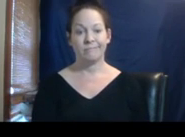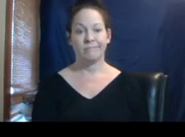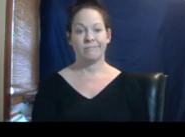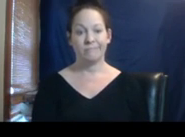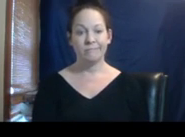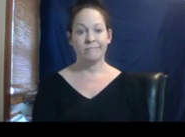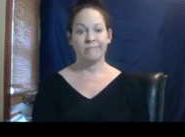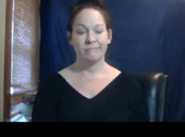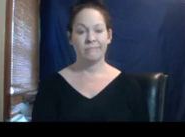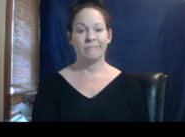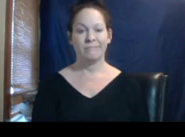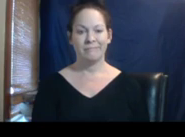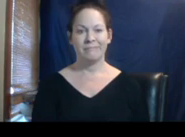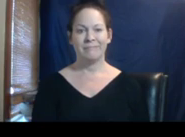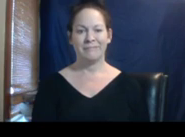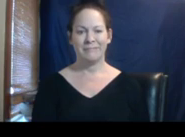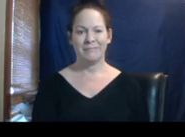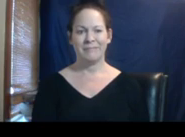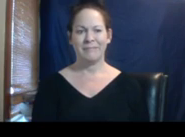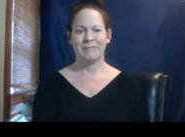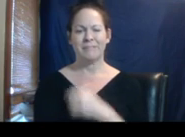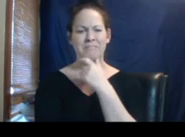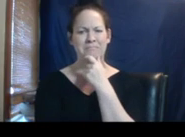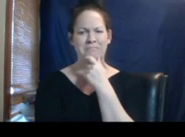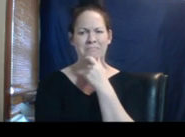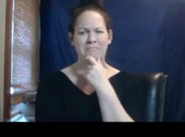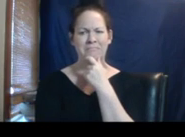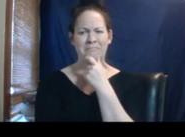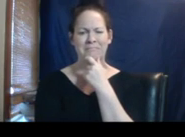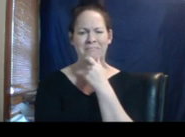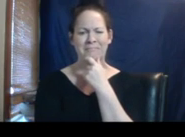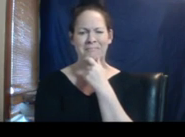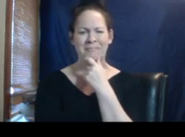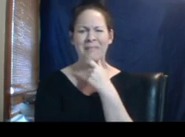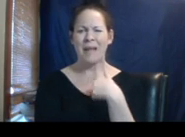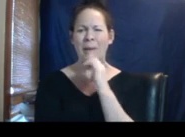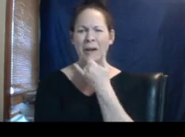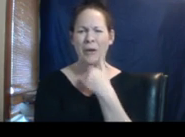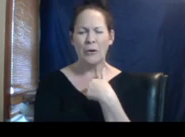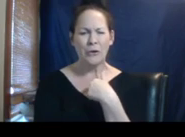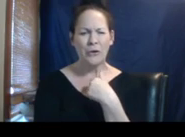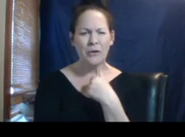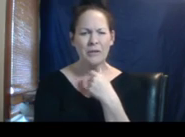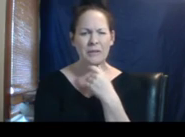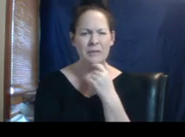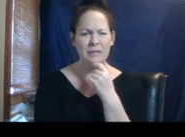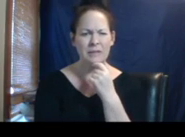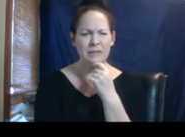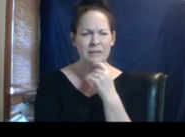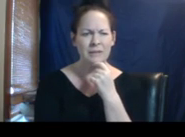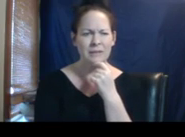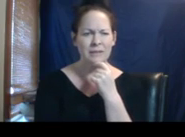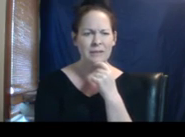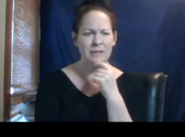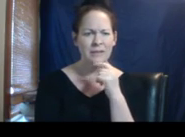Yeah, I'm not going to get 27 back out of this. So I made a sign error. So let's just double check my sign errors.